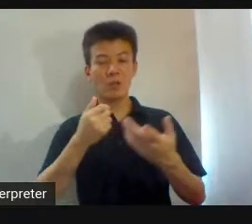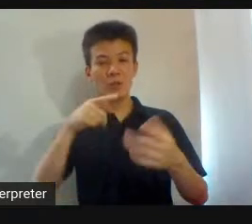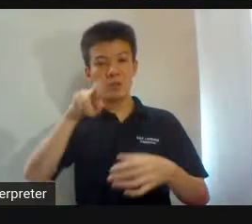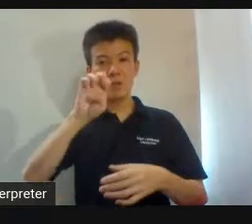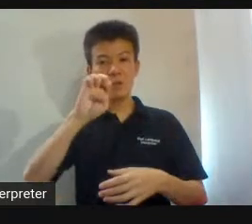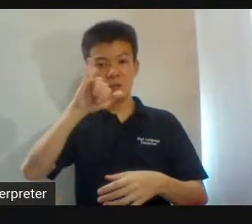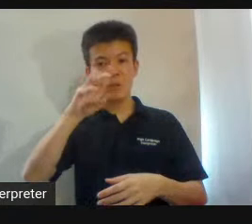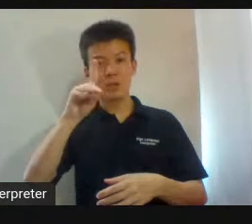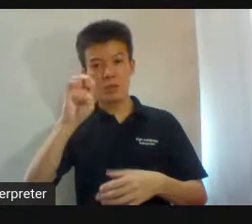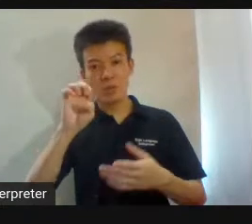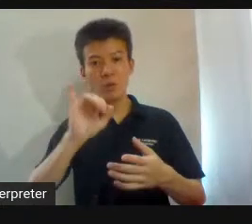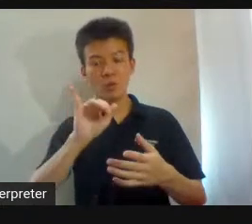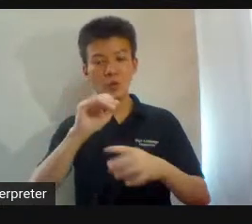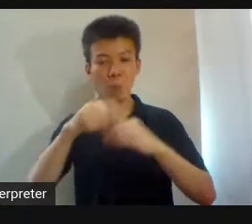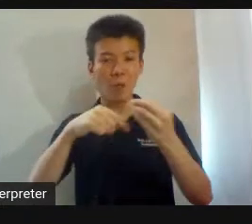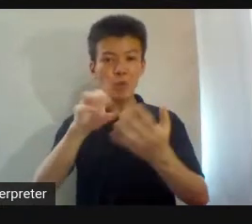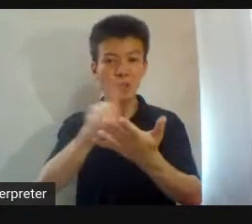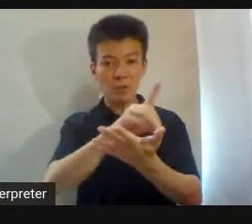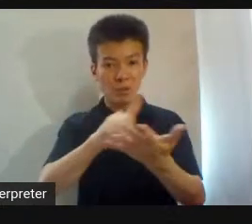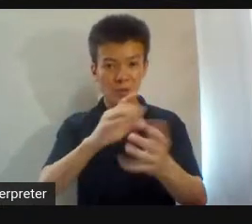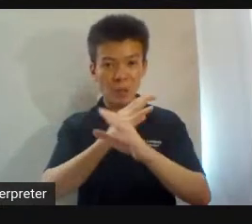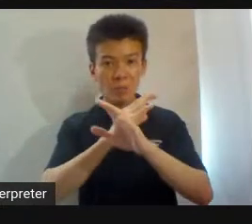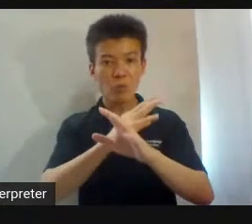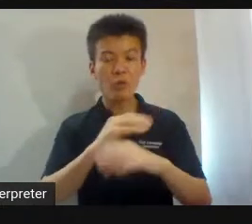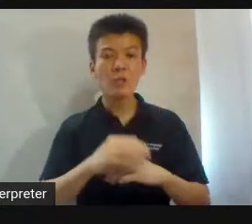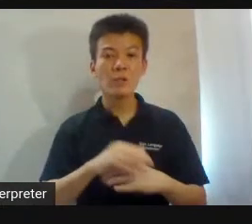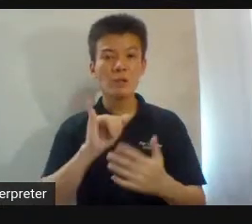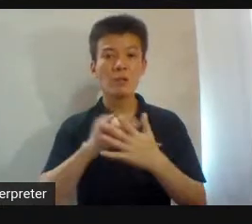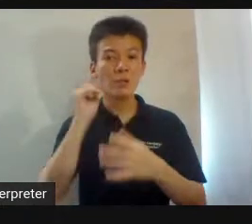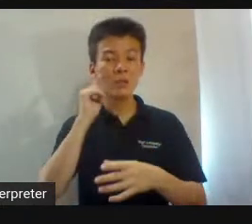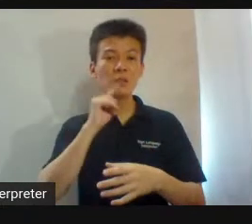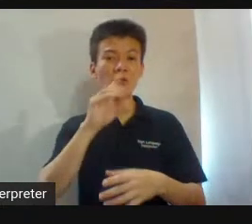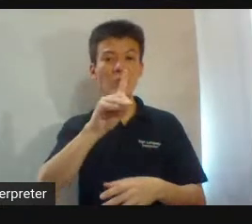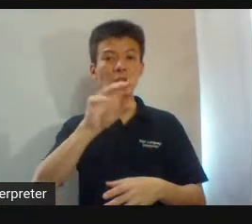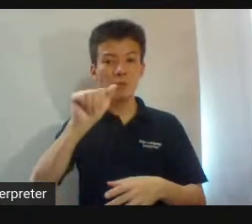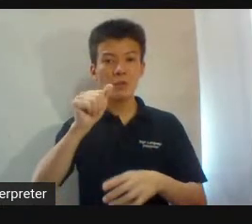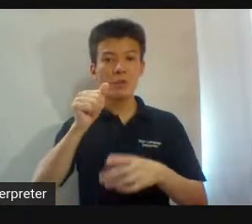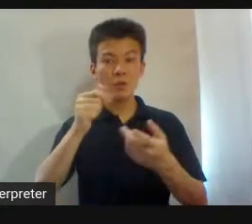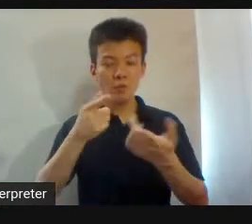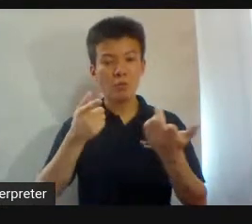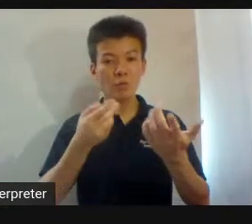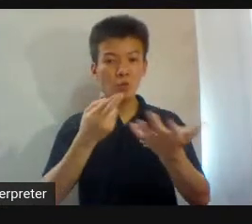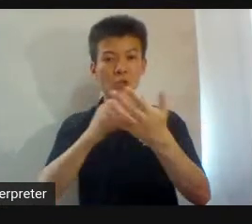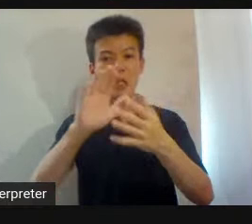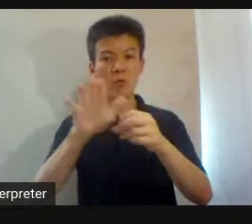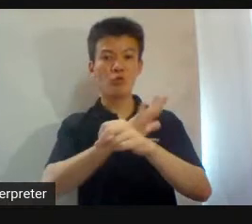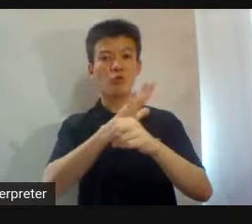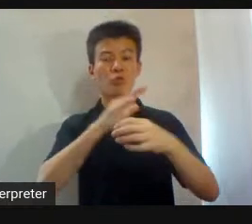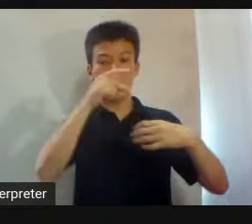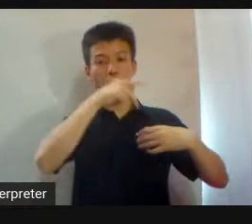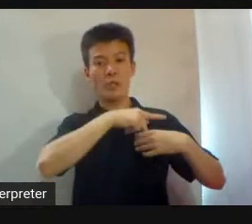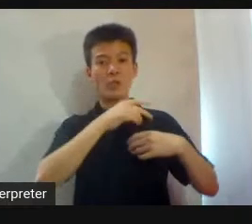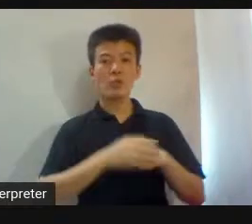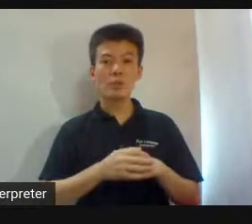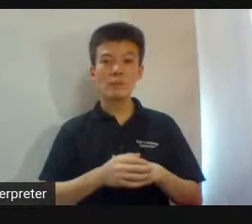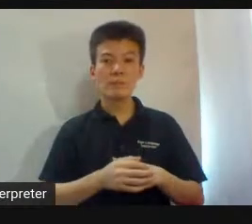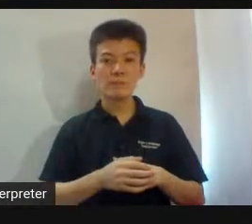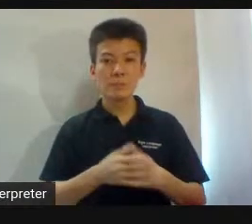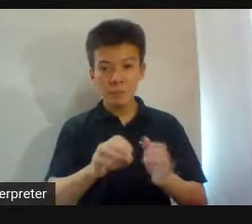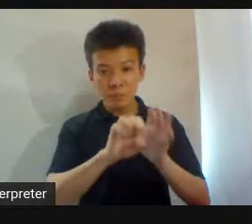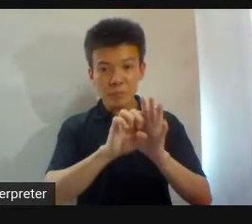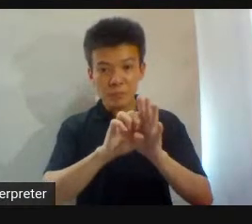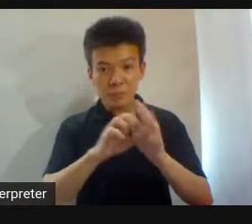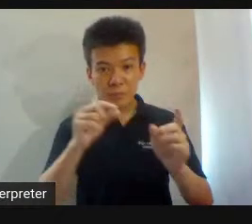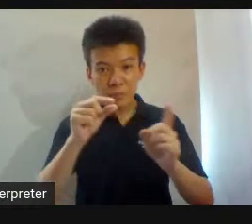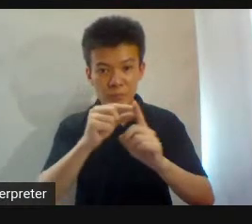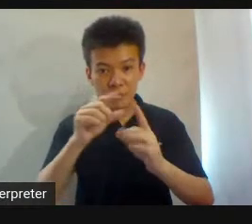of discrimination, that prevents deaf and disabled people from reaching their full potential. And so, for example, the word